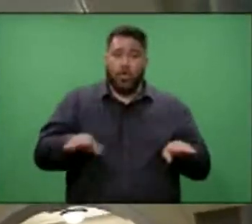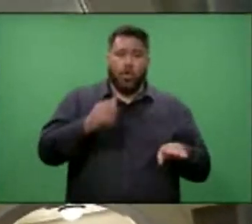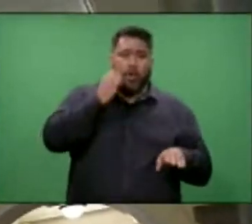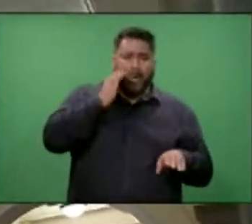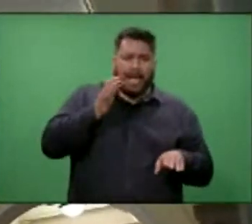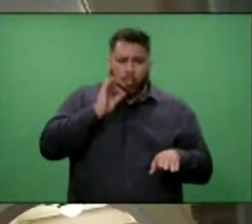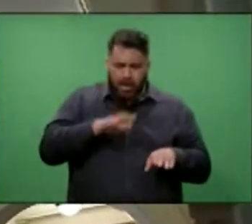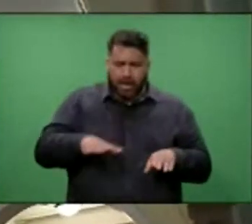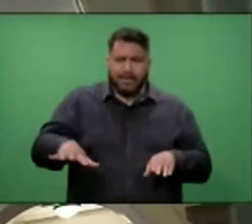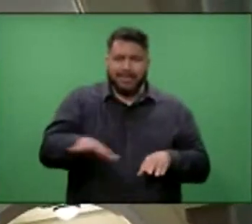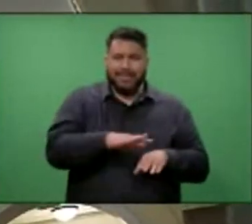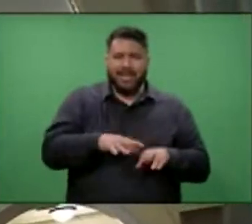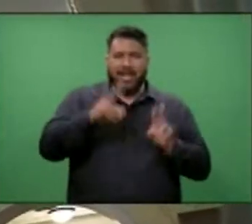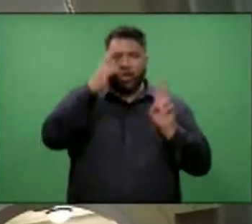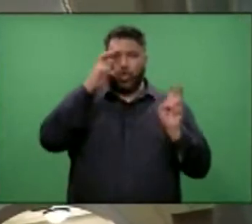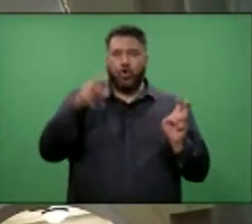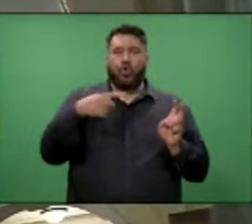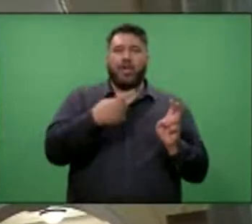they enter the House.